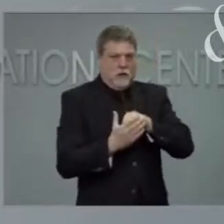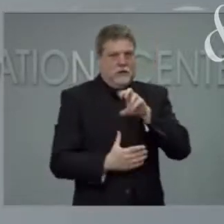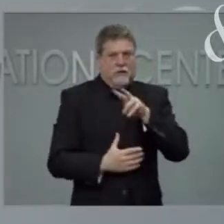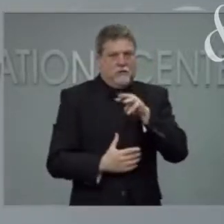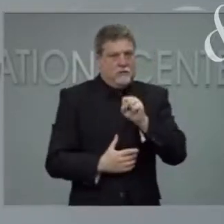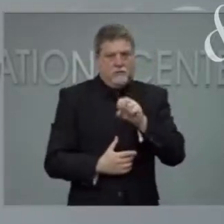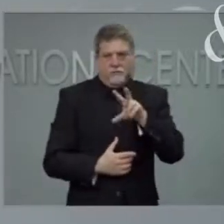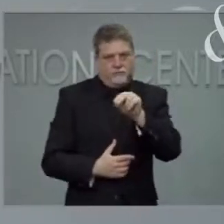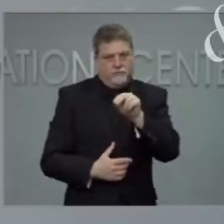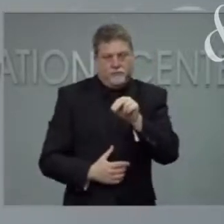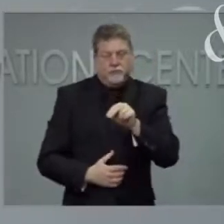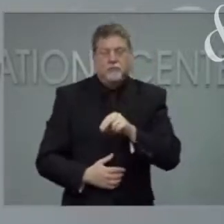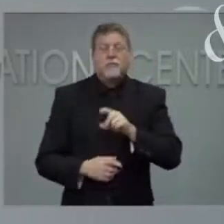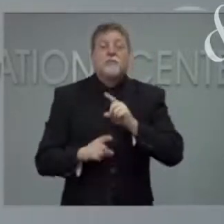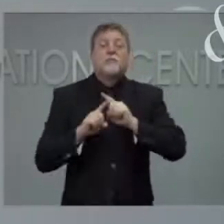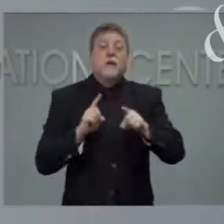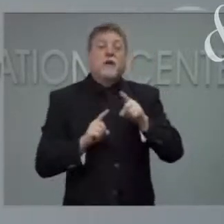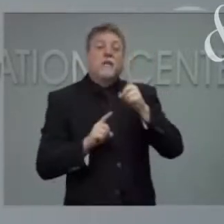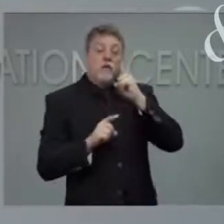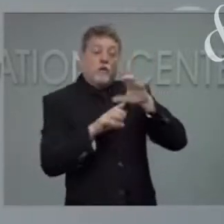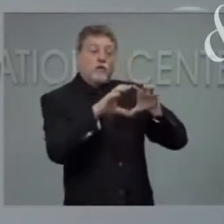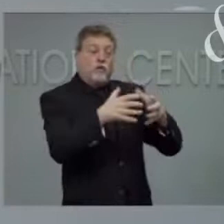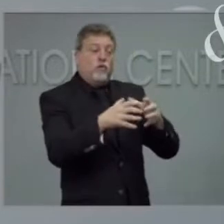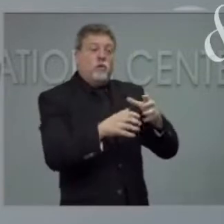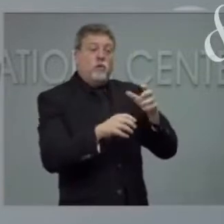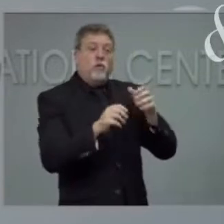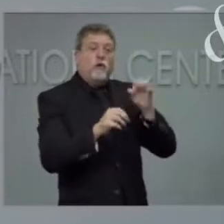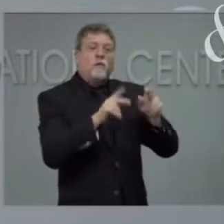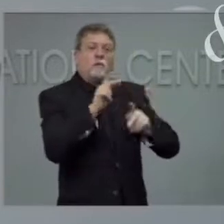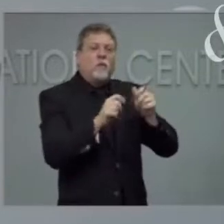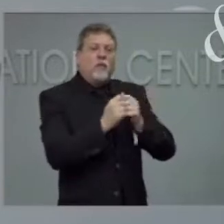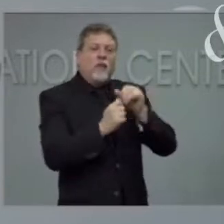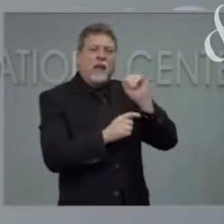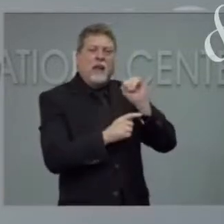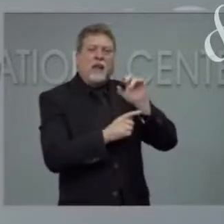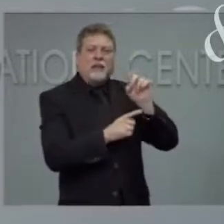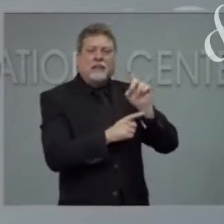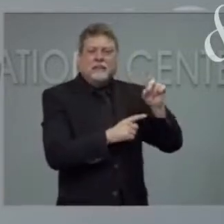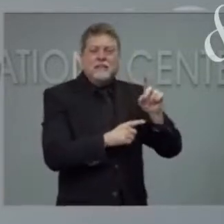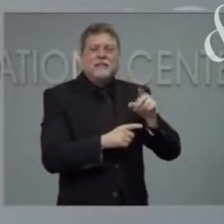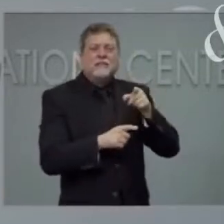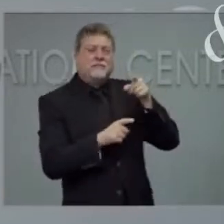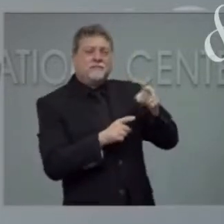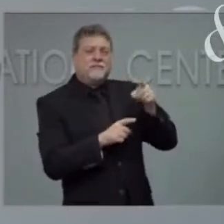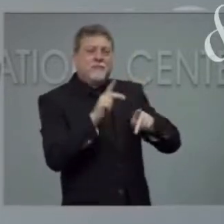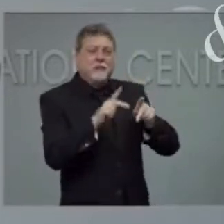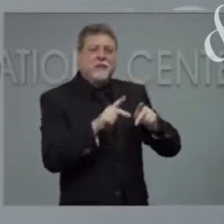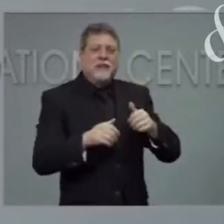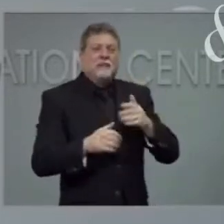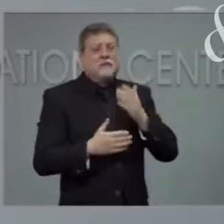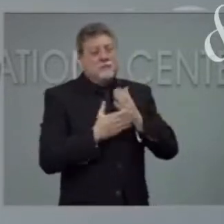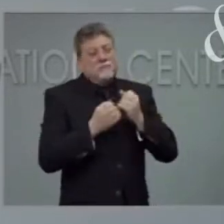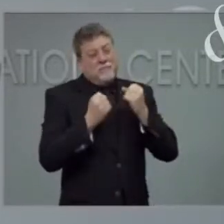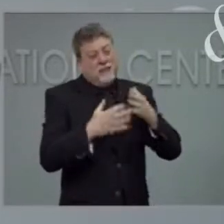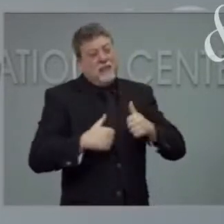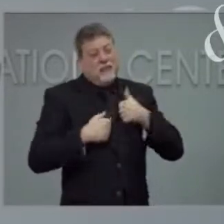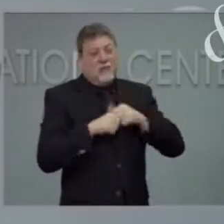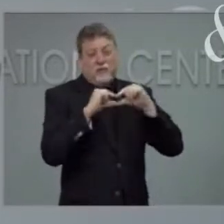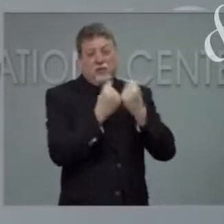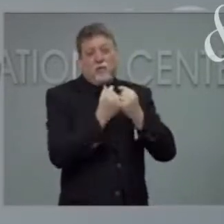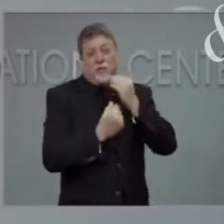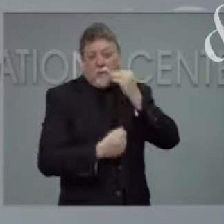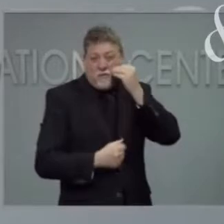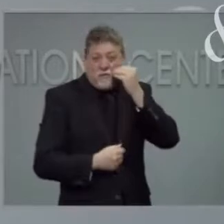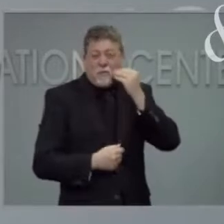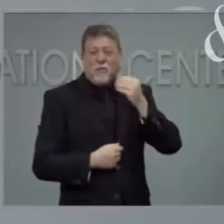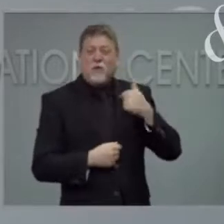effort for those with intellectual and developmental disabilities, I think this is where, particularly when they live in more congregate settings, where we spend a lot of